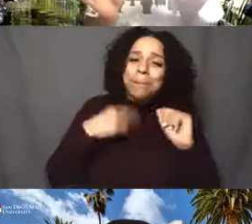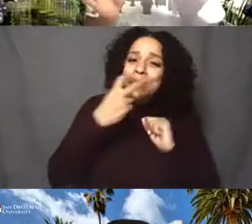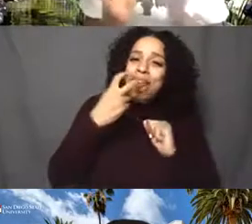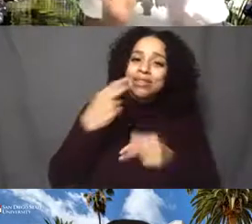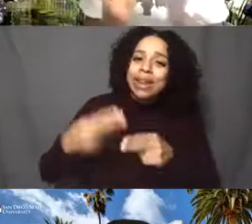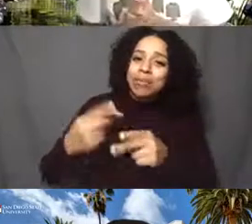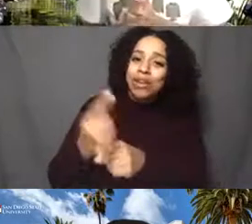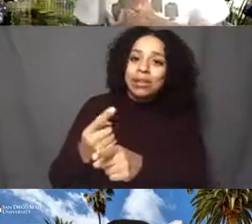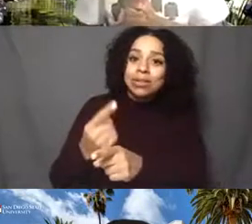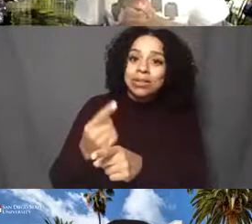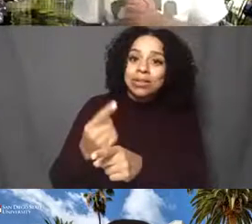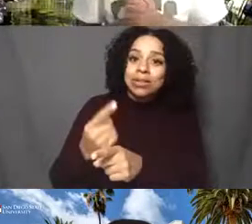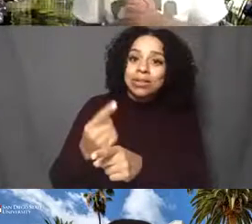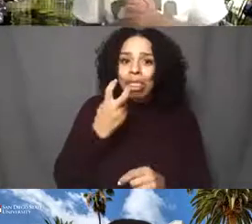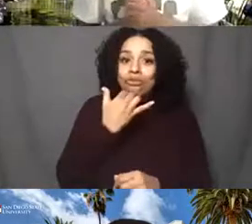know if not.